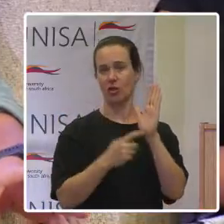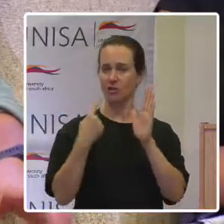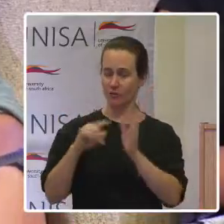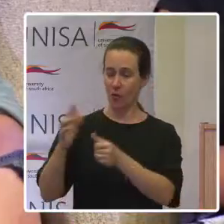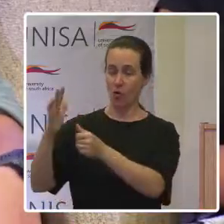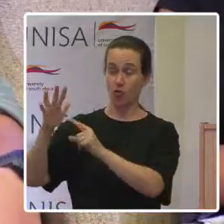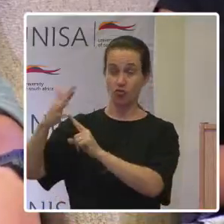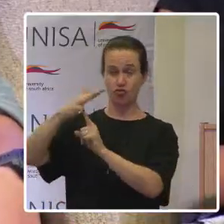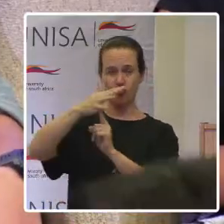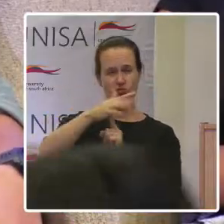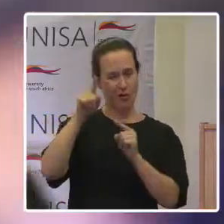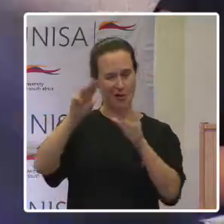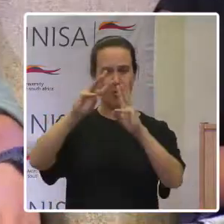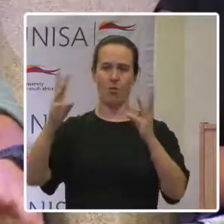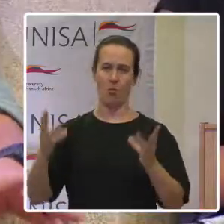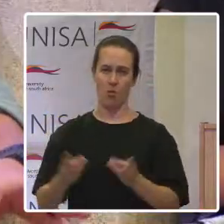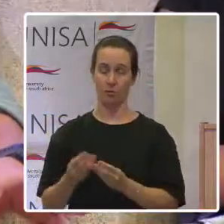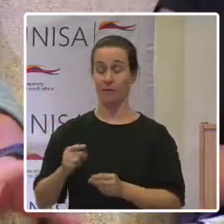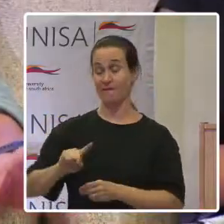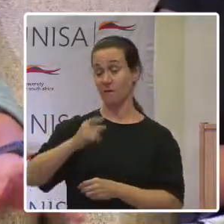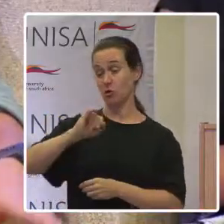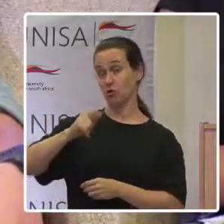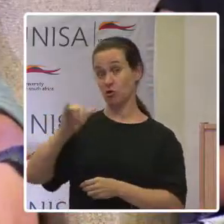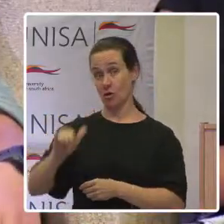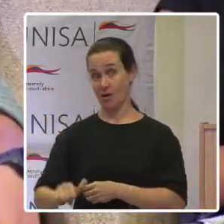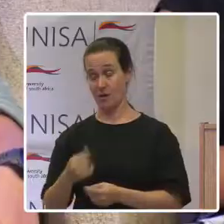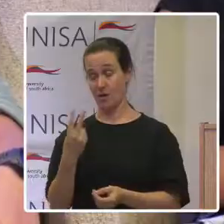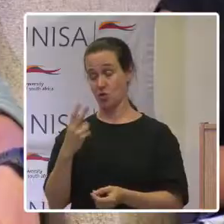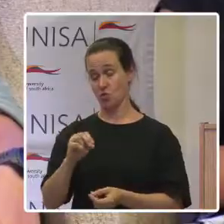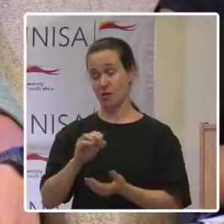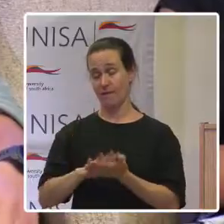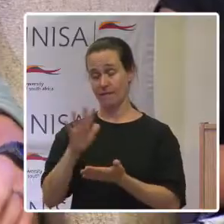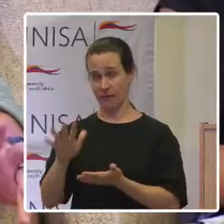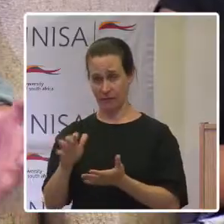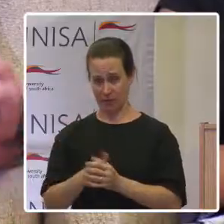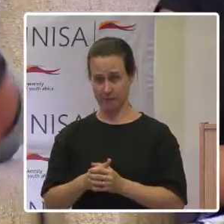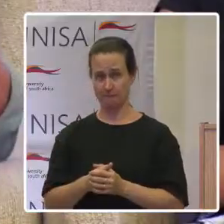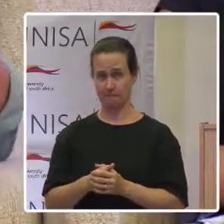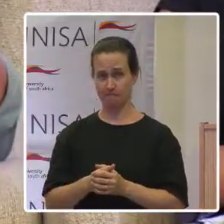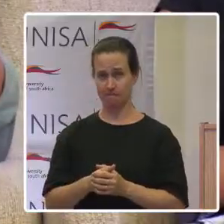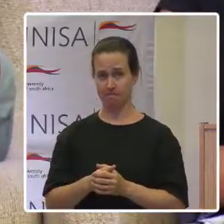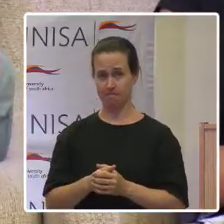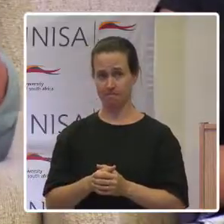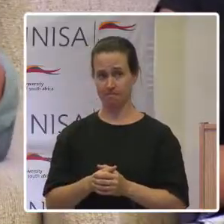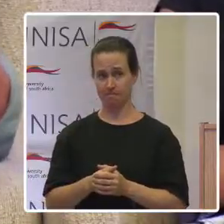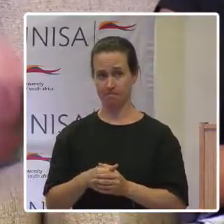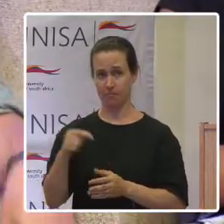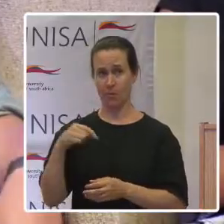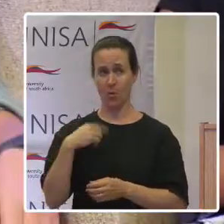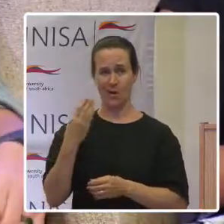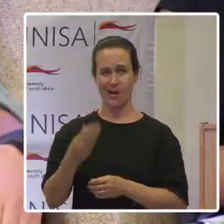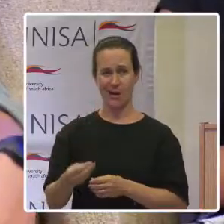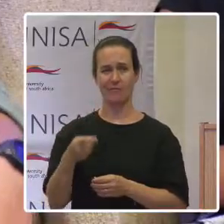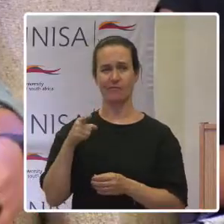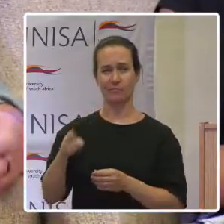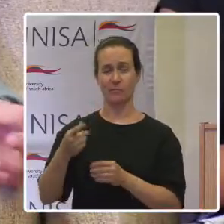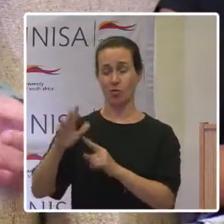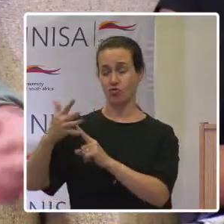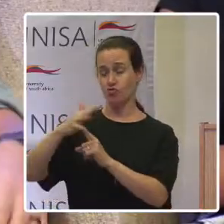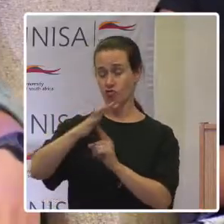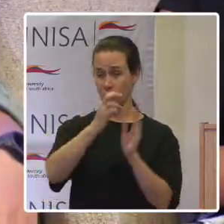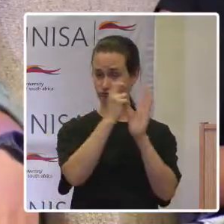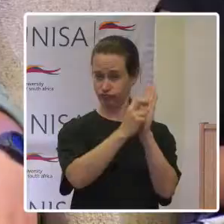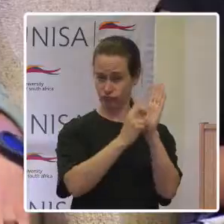worldwide. So 1st of July 2015, we had our drone regulations rolled out